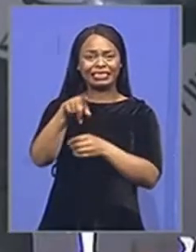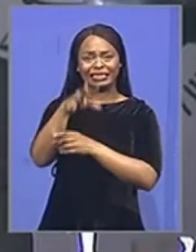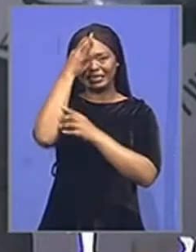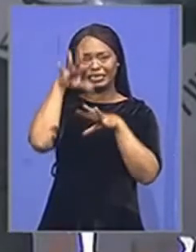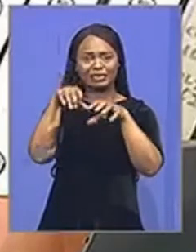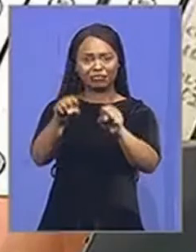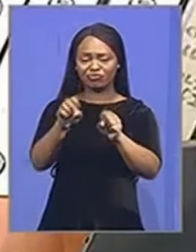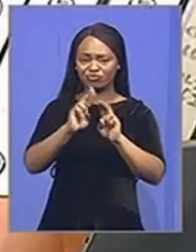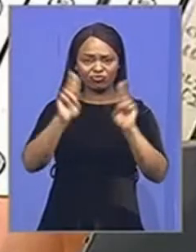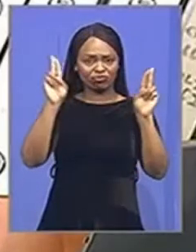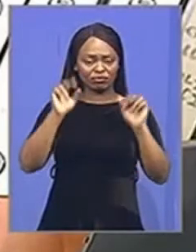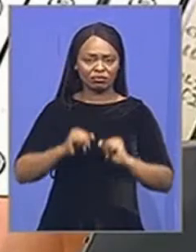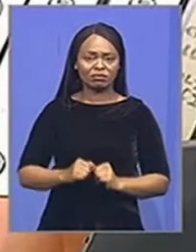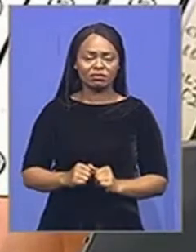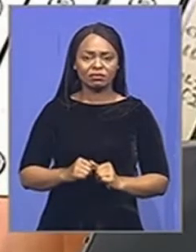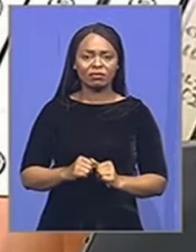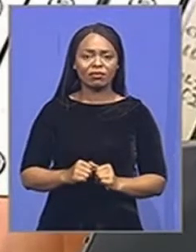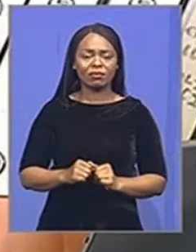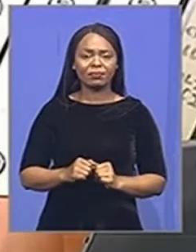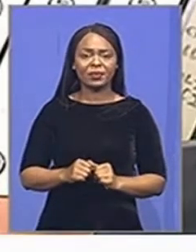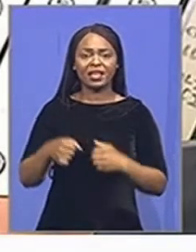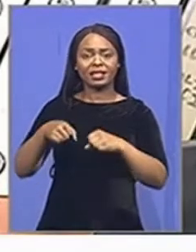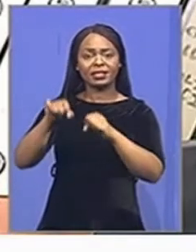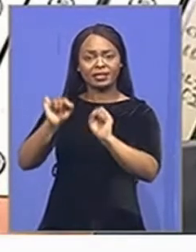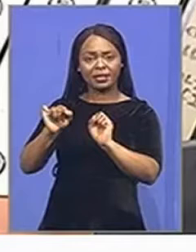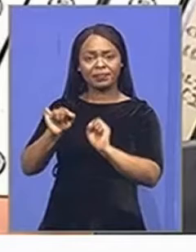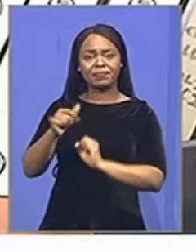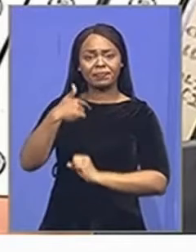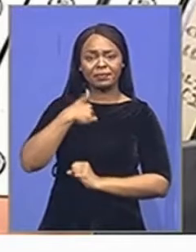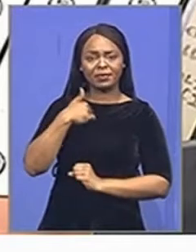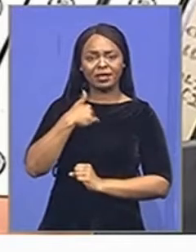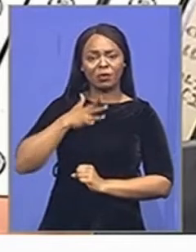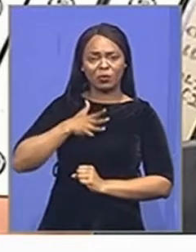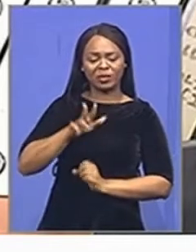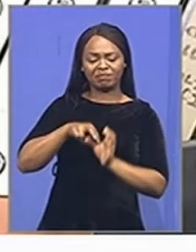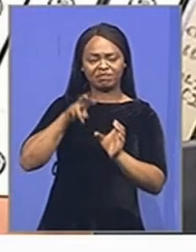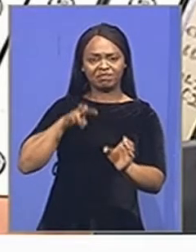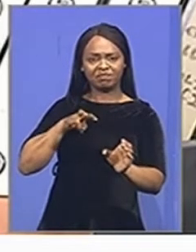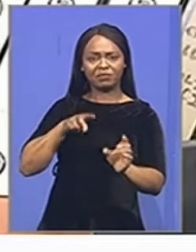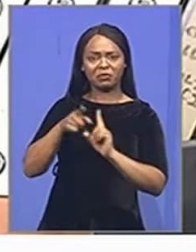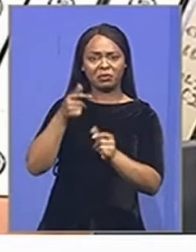me, Chairperson, that was available to me was to resign from the executive.